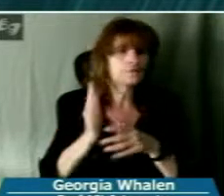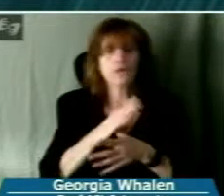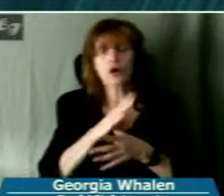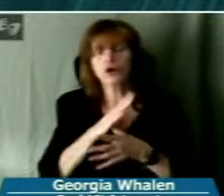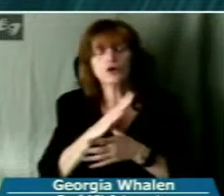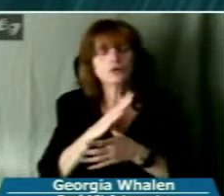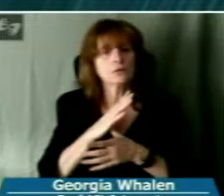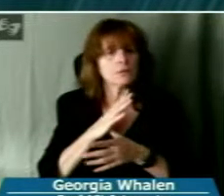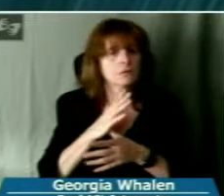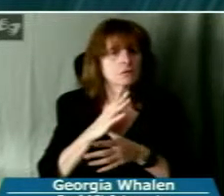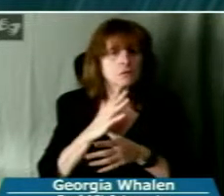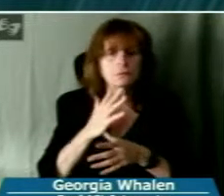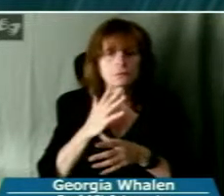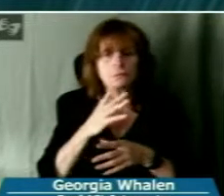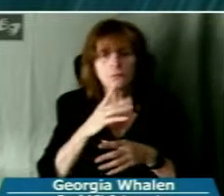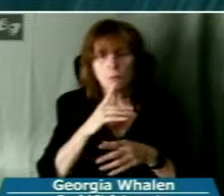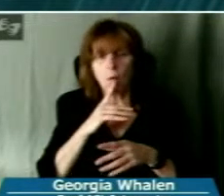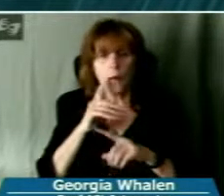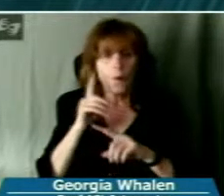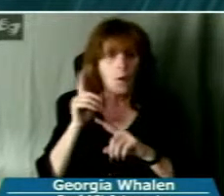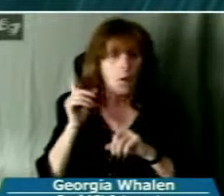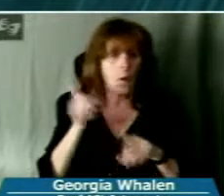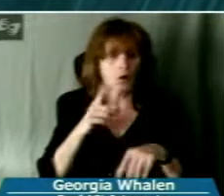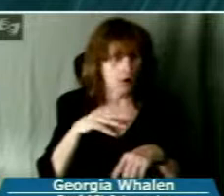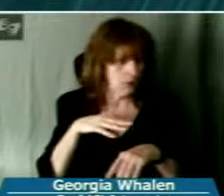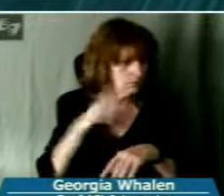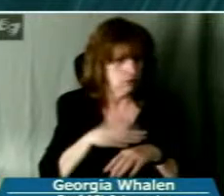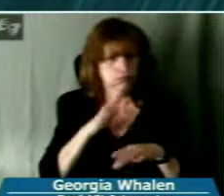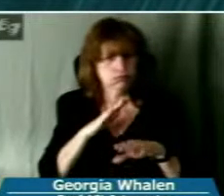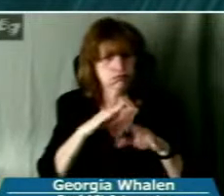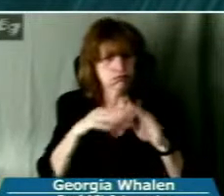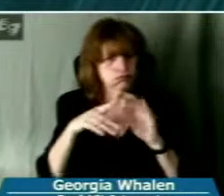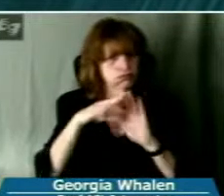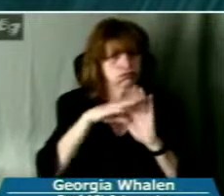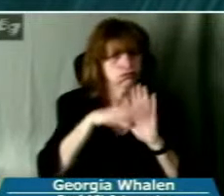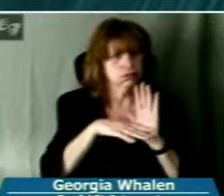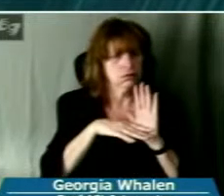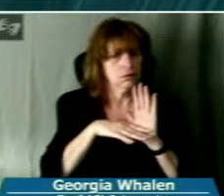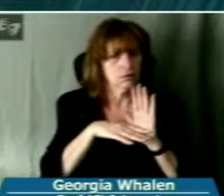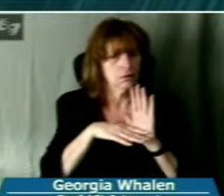order up until the second order was issued, how many times were they